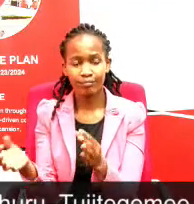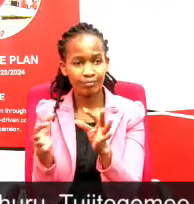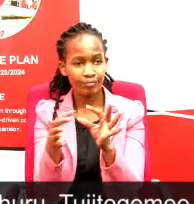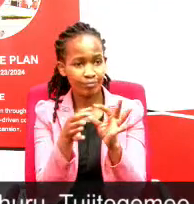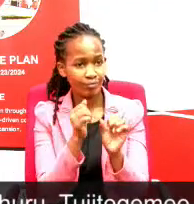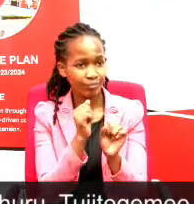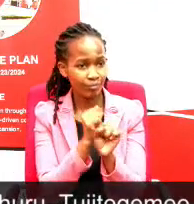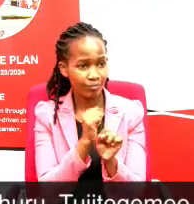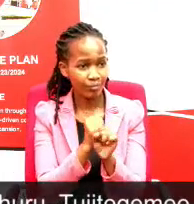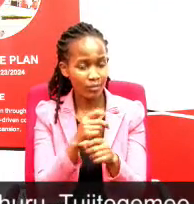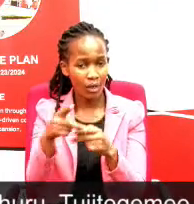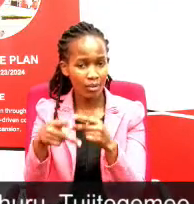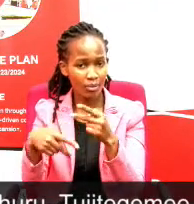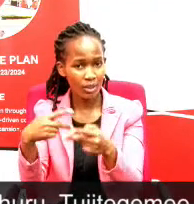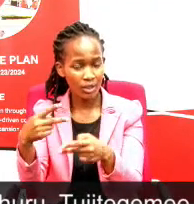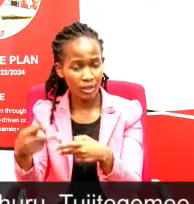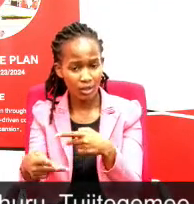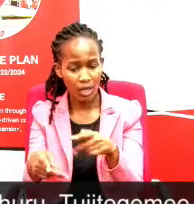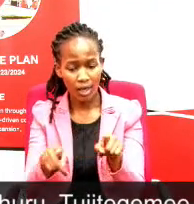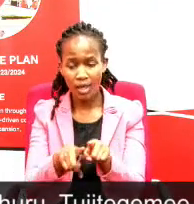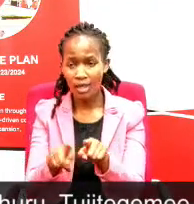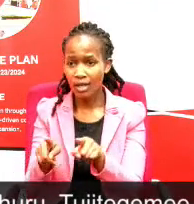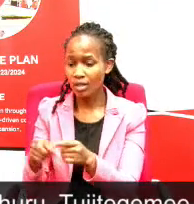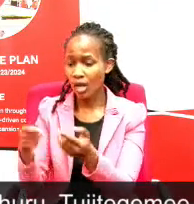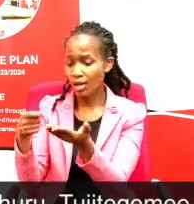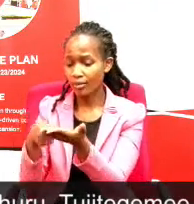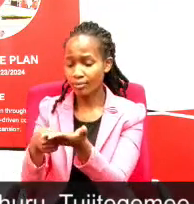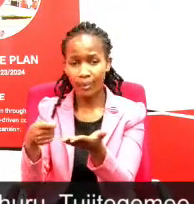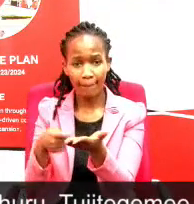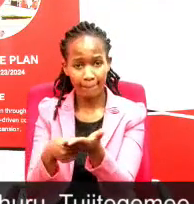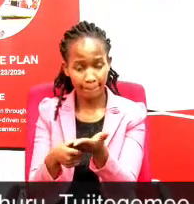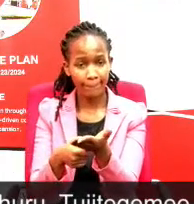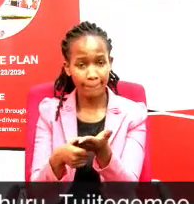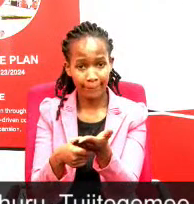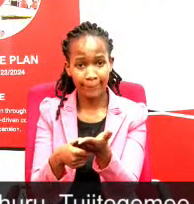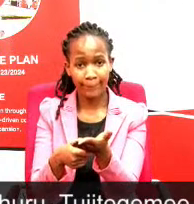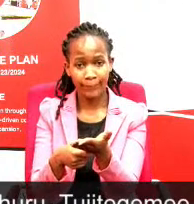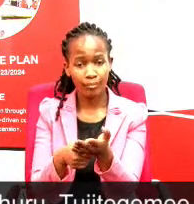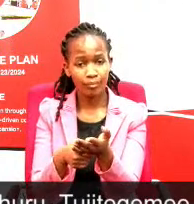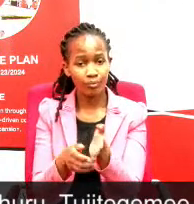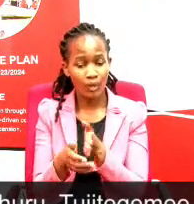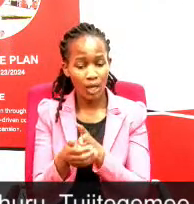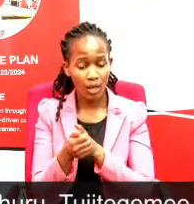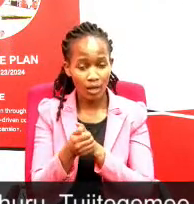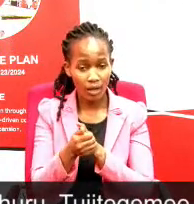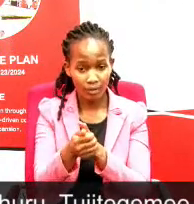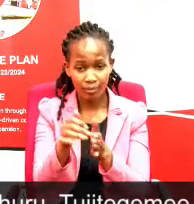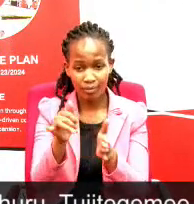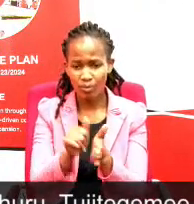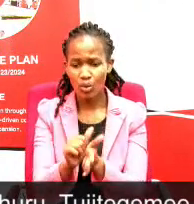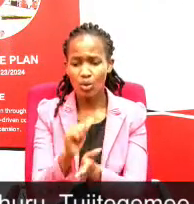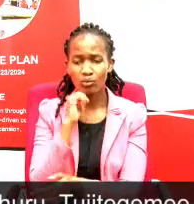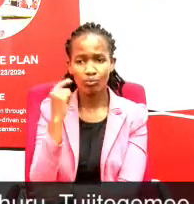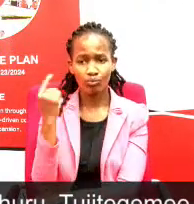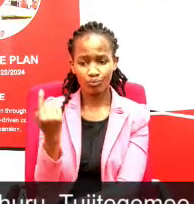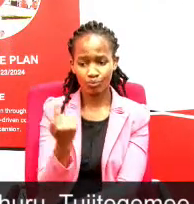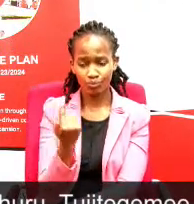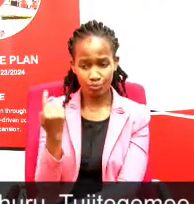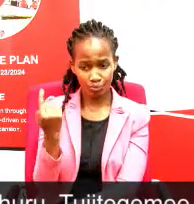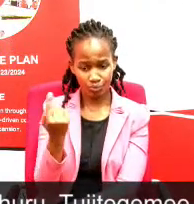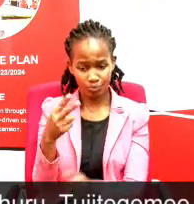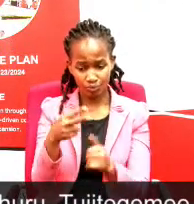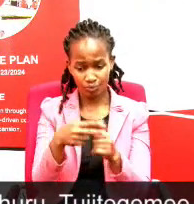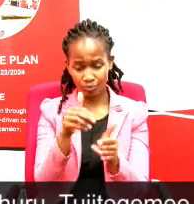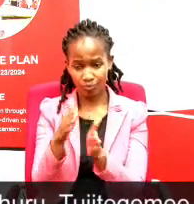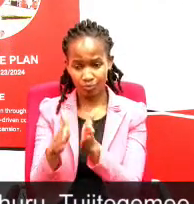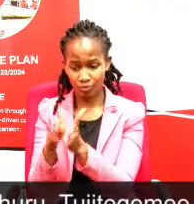operations procedures and technology driven, that not only the 7th corporate plan